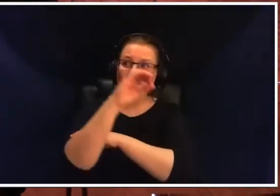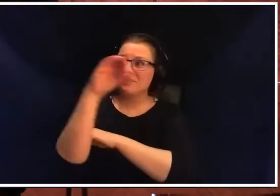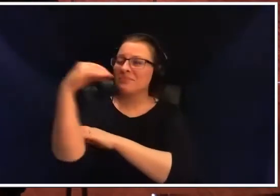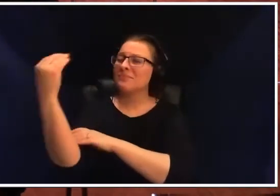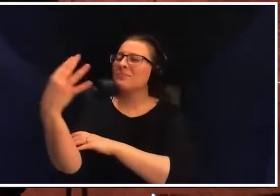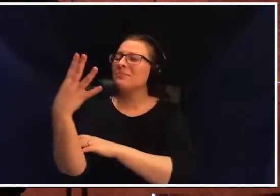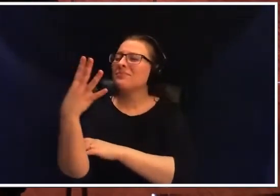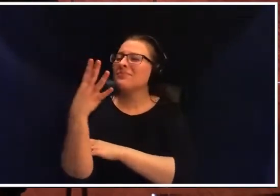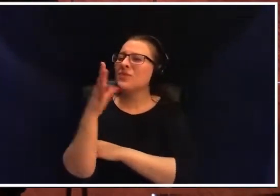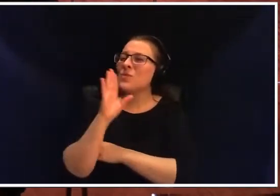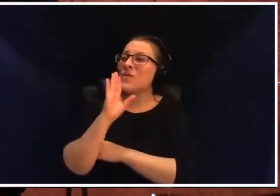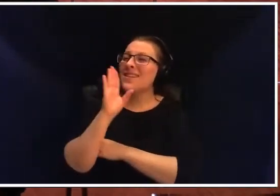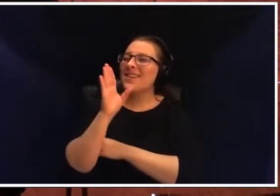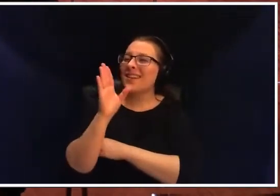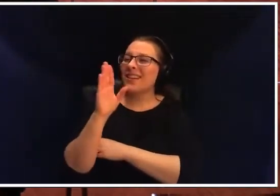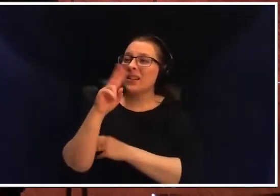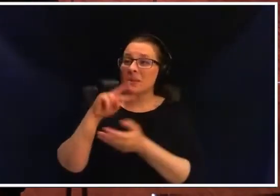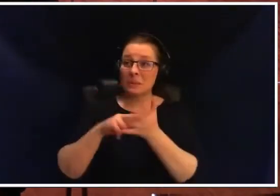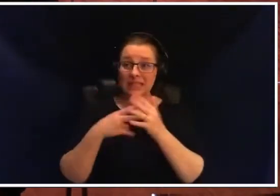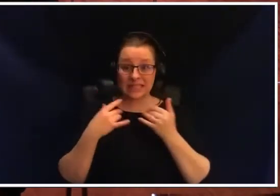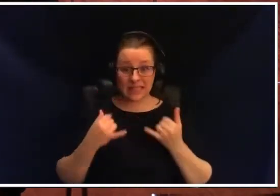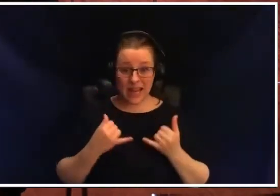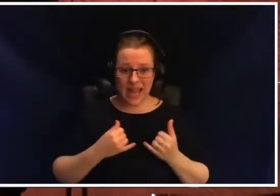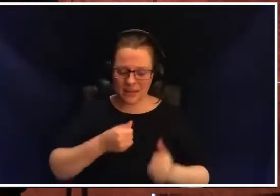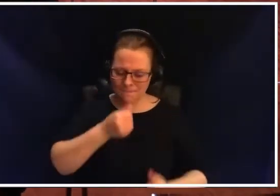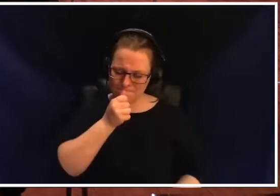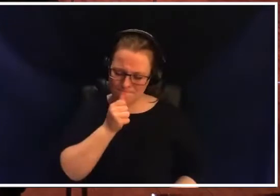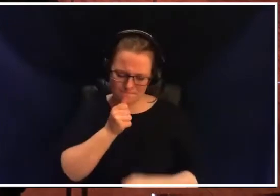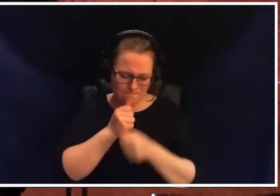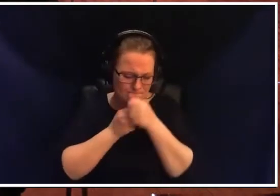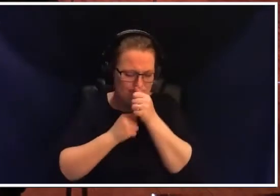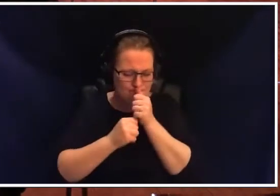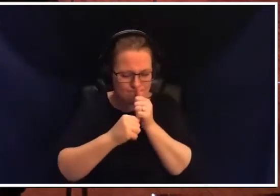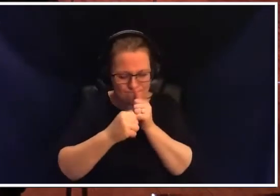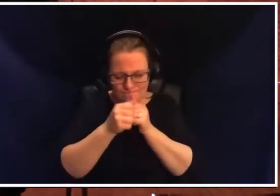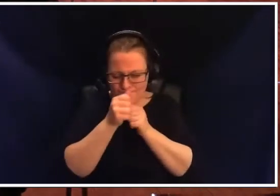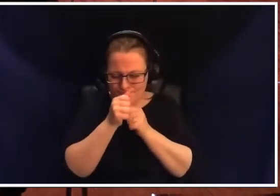on till tomorrow. Come on,